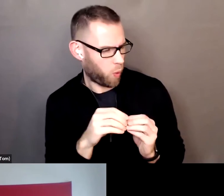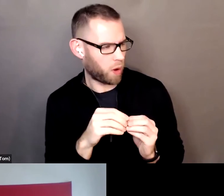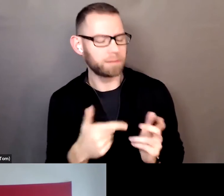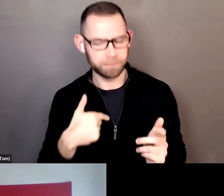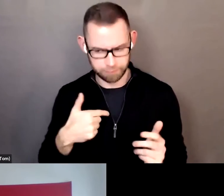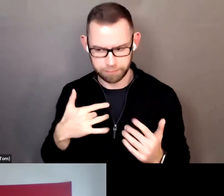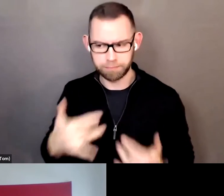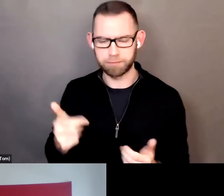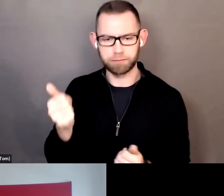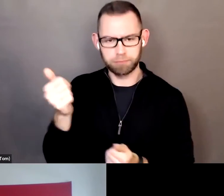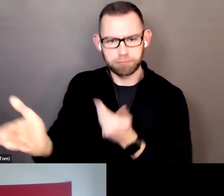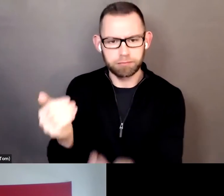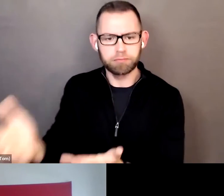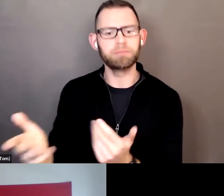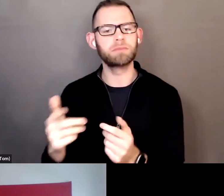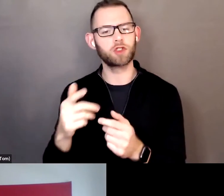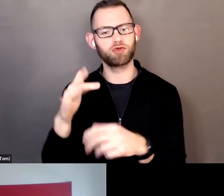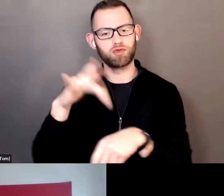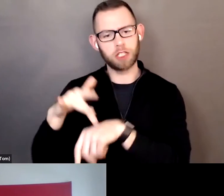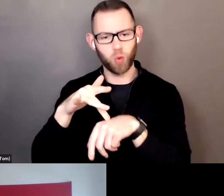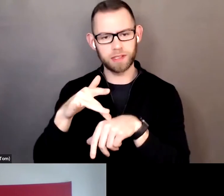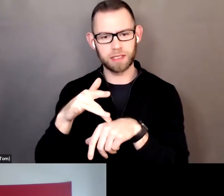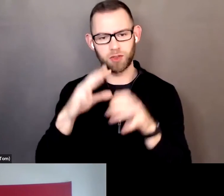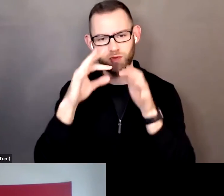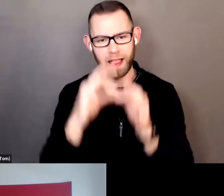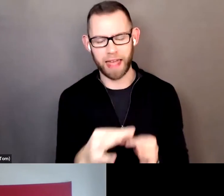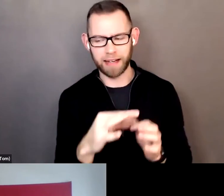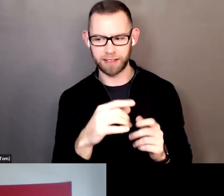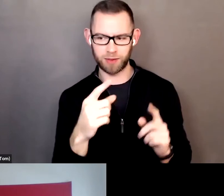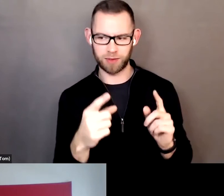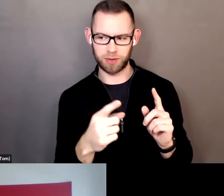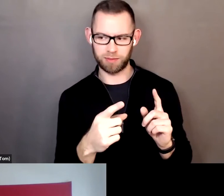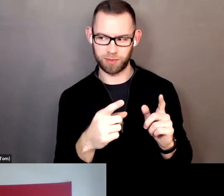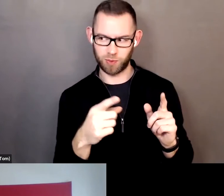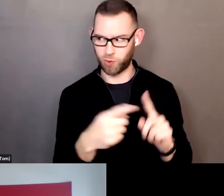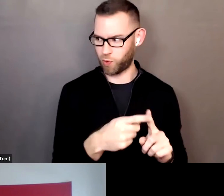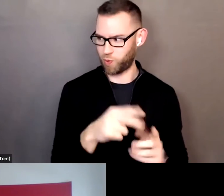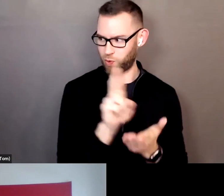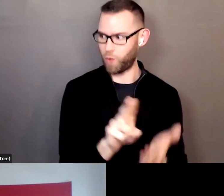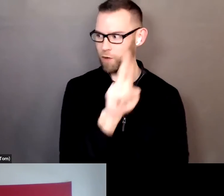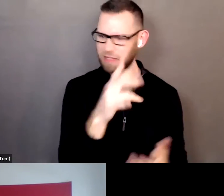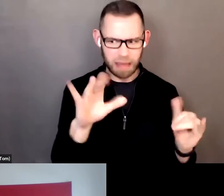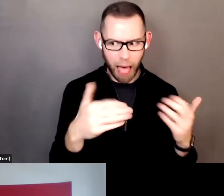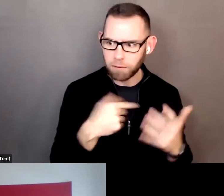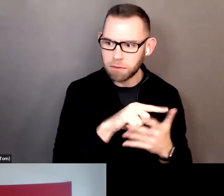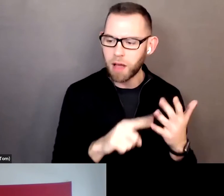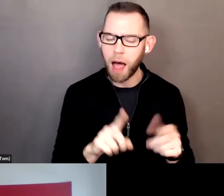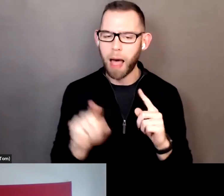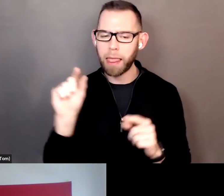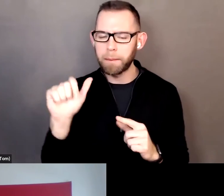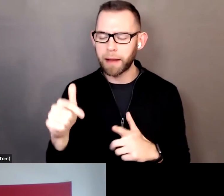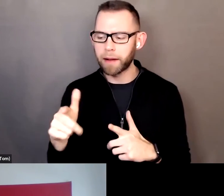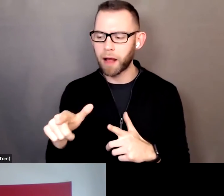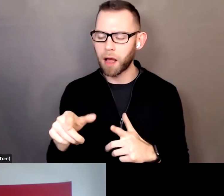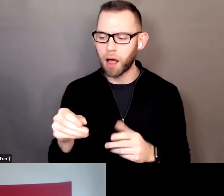resources covered by the institution. So it can be a little patchwork quilt-esque. So sometimes what a student is asking